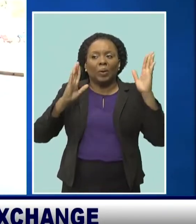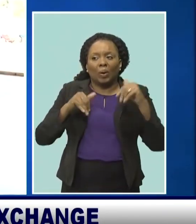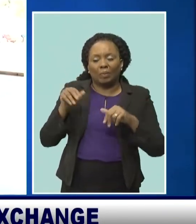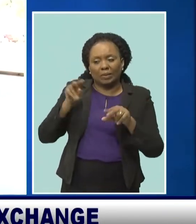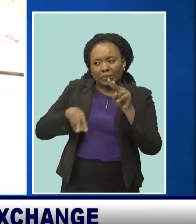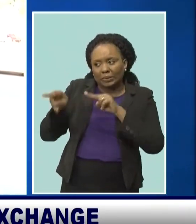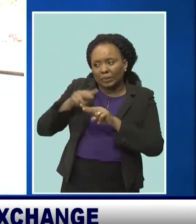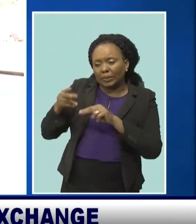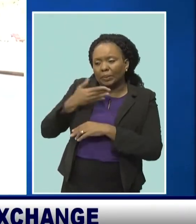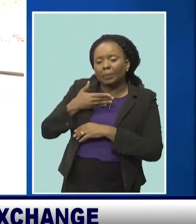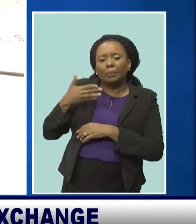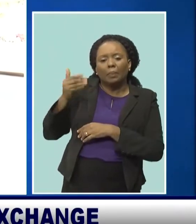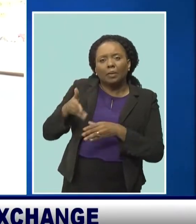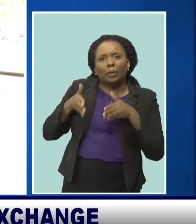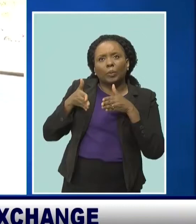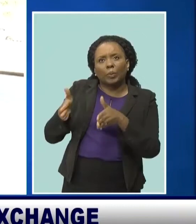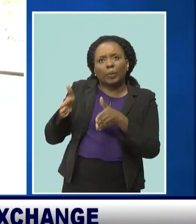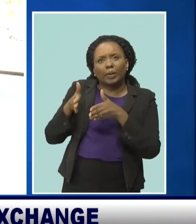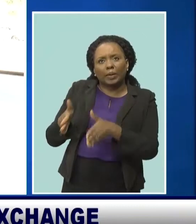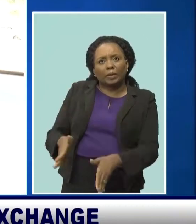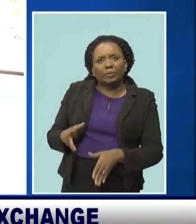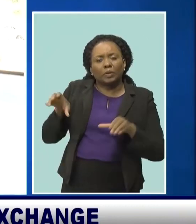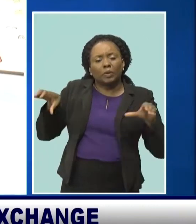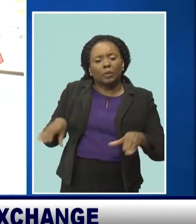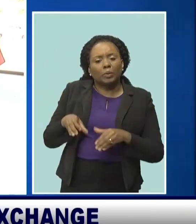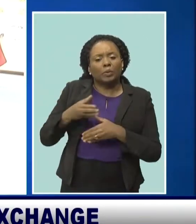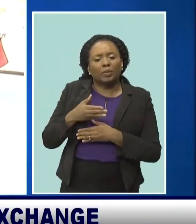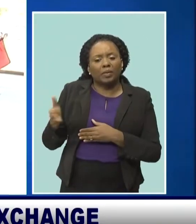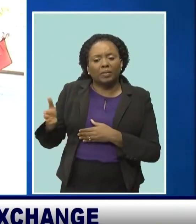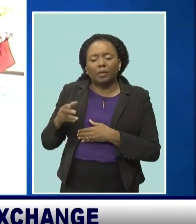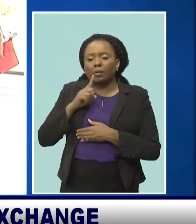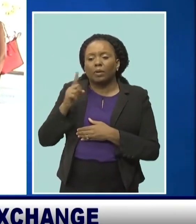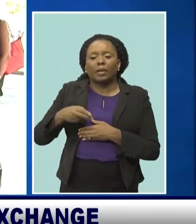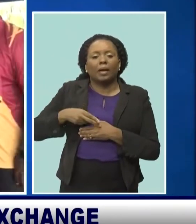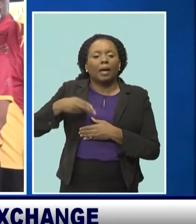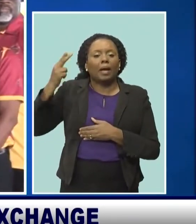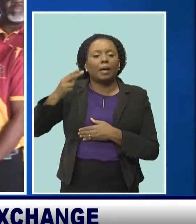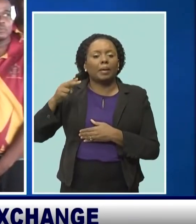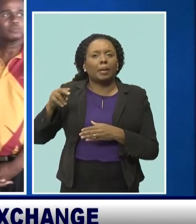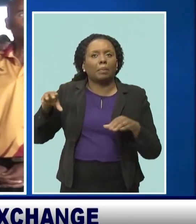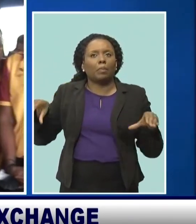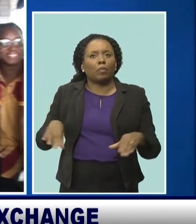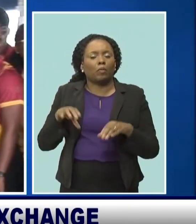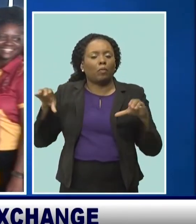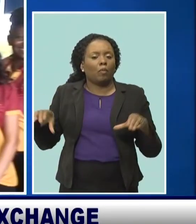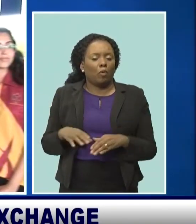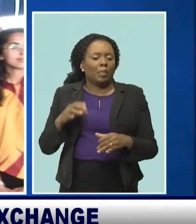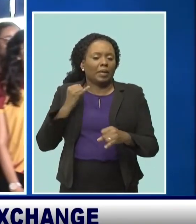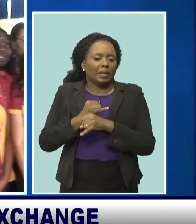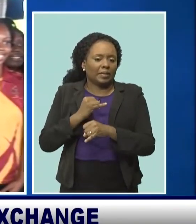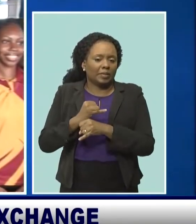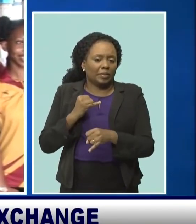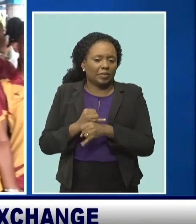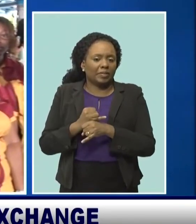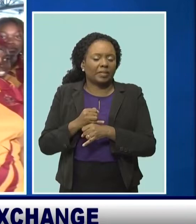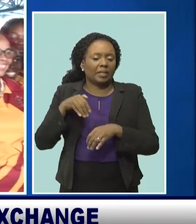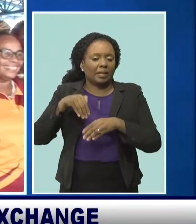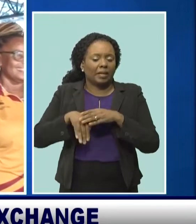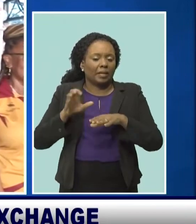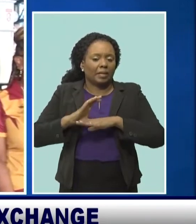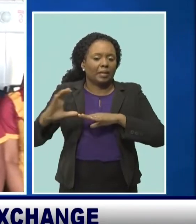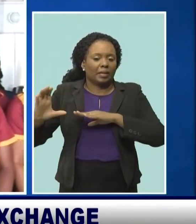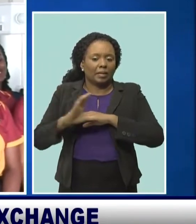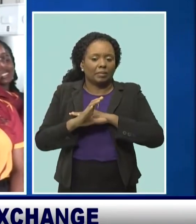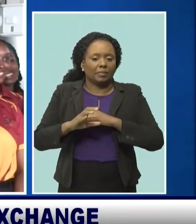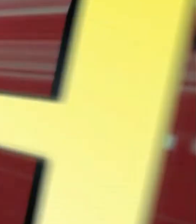best practices from Campion College, which is considered a high-performing institution regionally. Sharika Griffith,